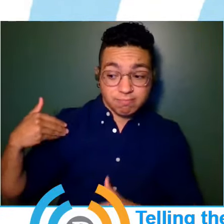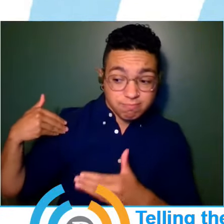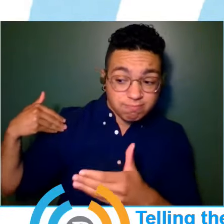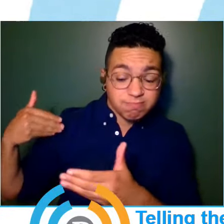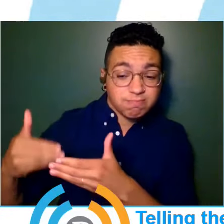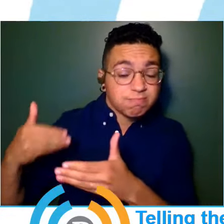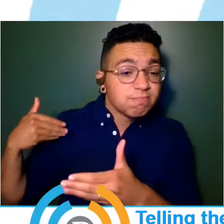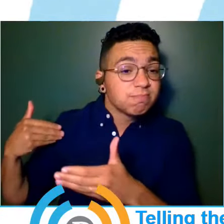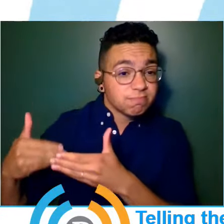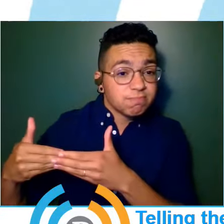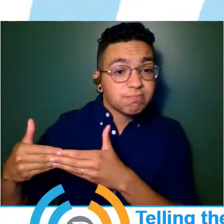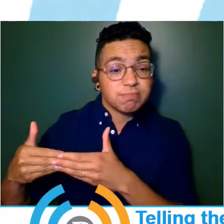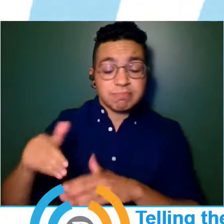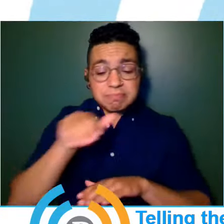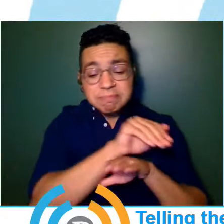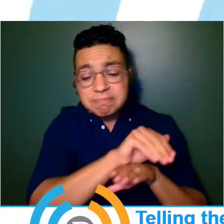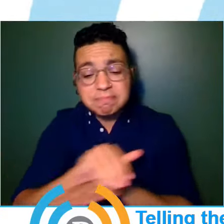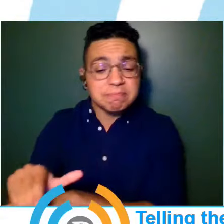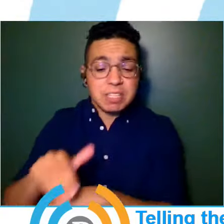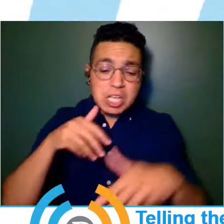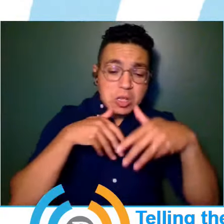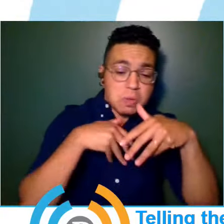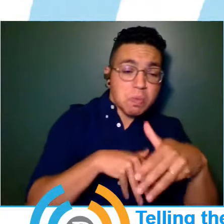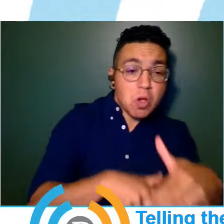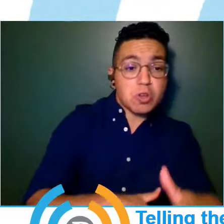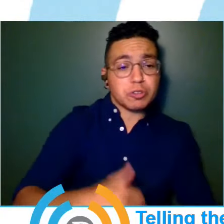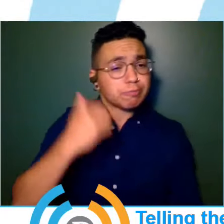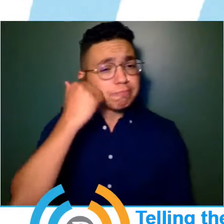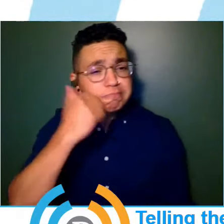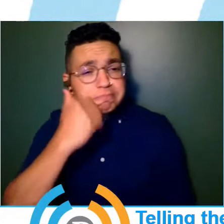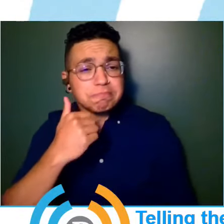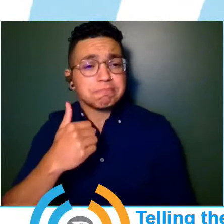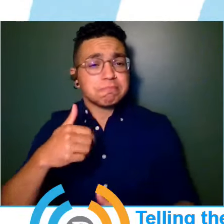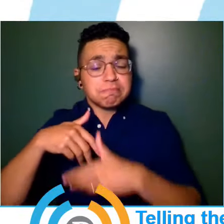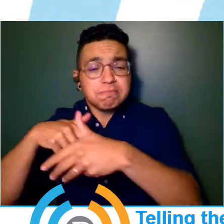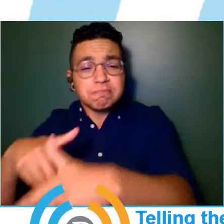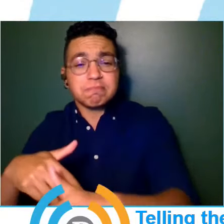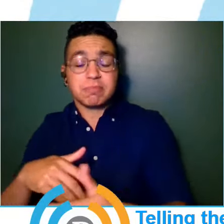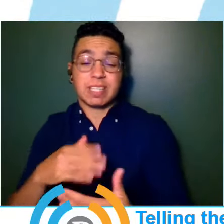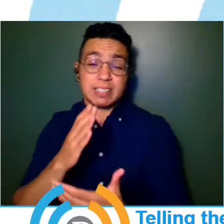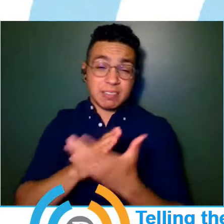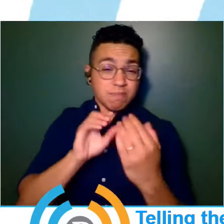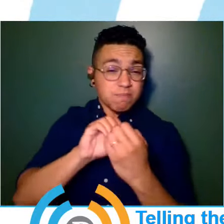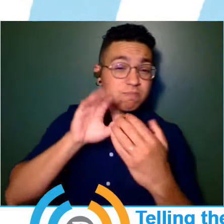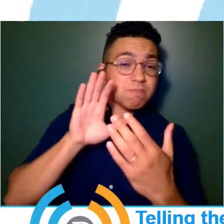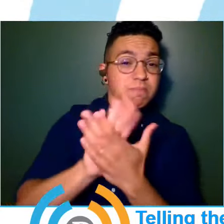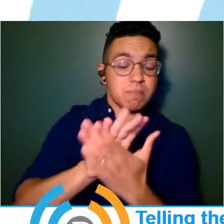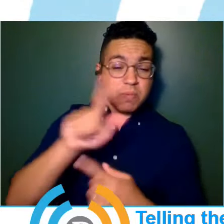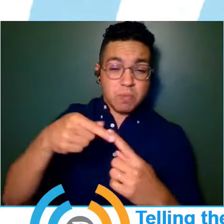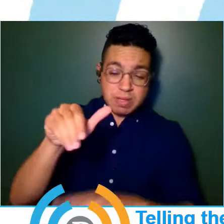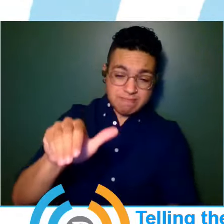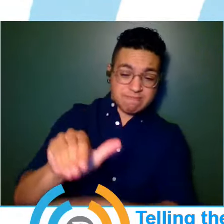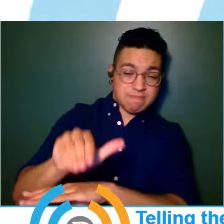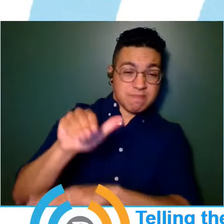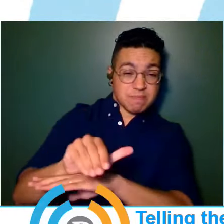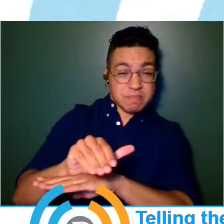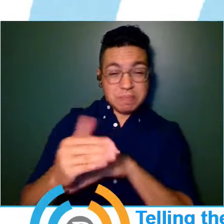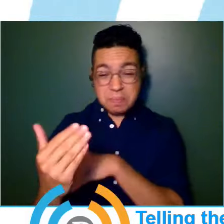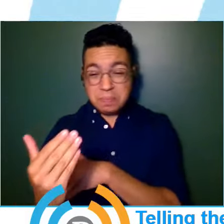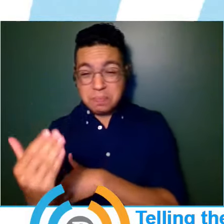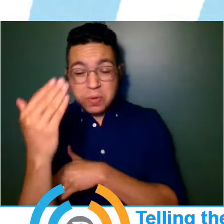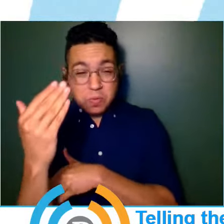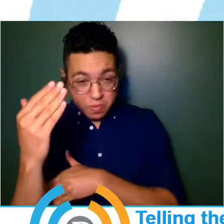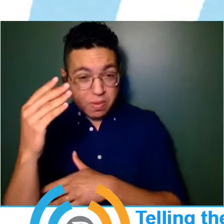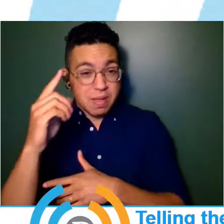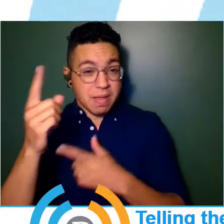of nightly marches and daily marches and confrontations late in the evening, late into the morning hours with police,